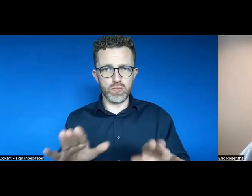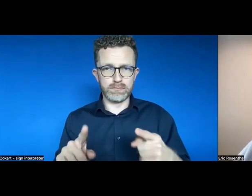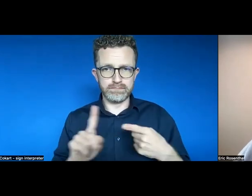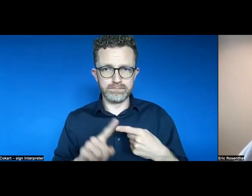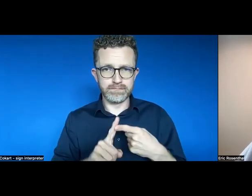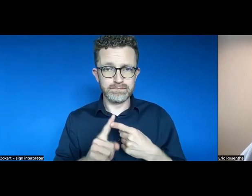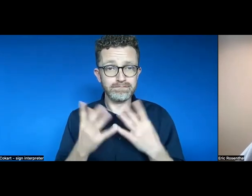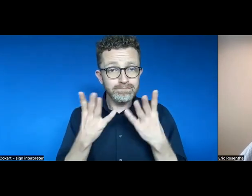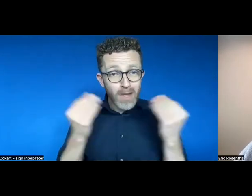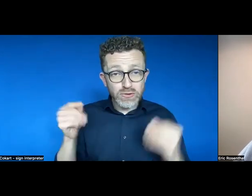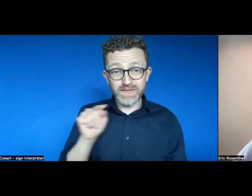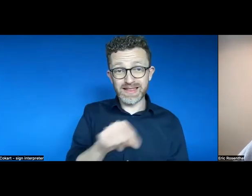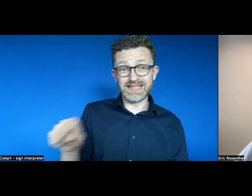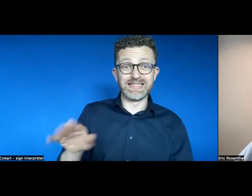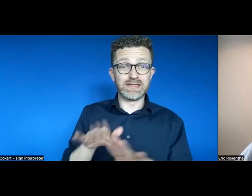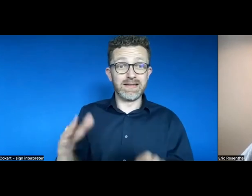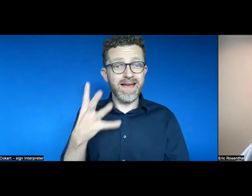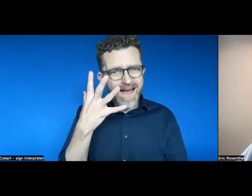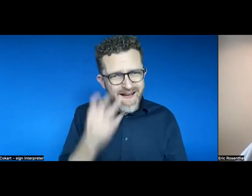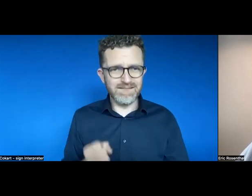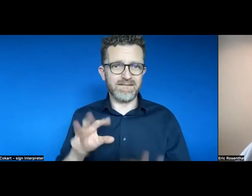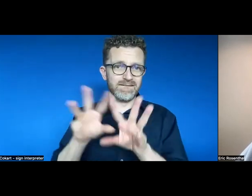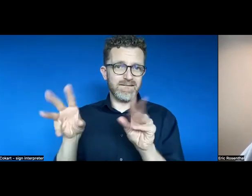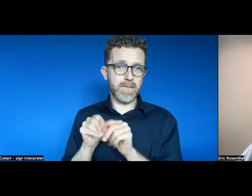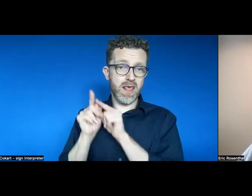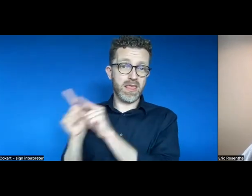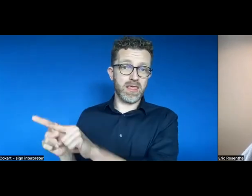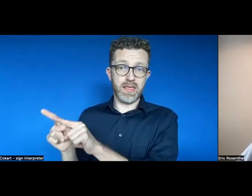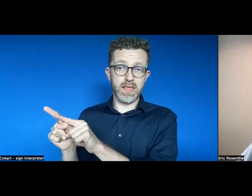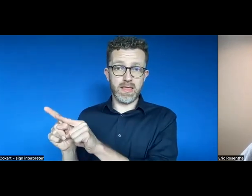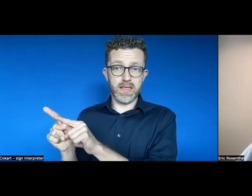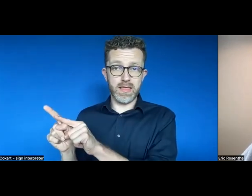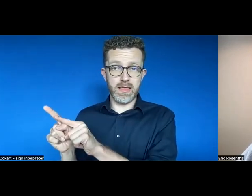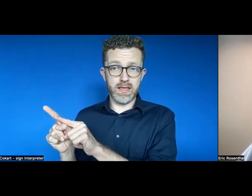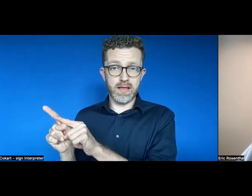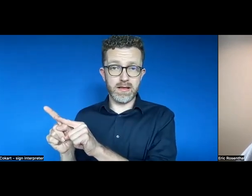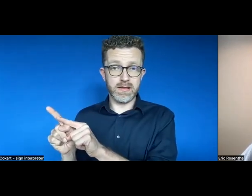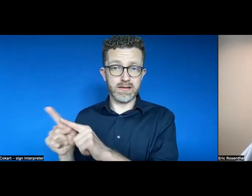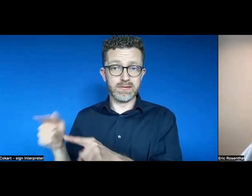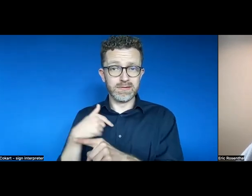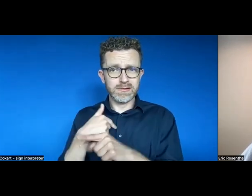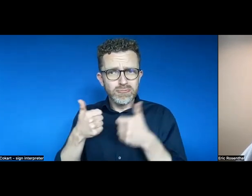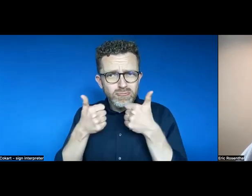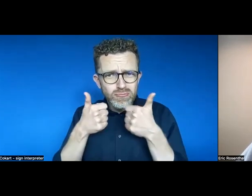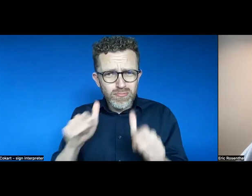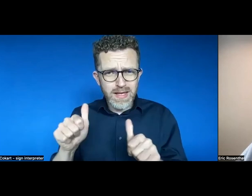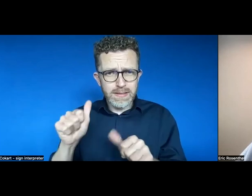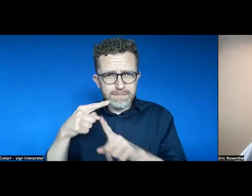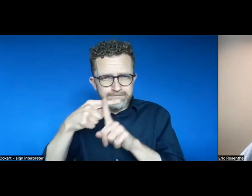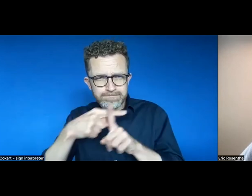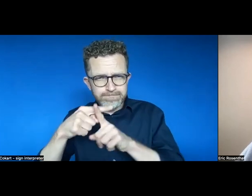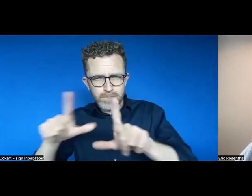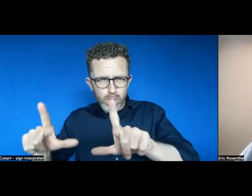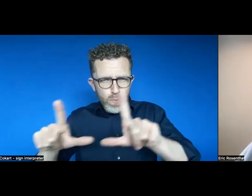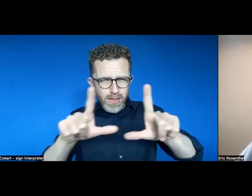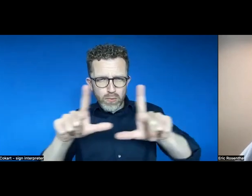your concern are deeply, deeply important. It is very hard right now. Let's be realistic. You can be a trained